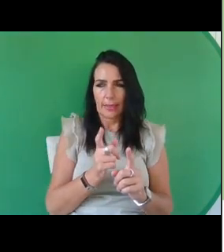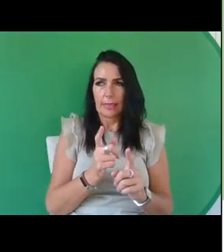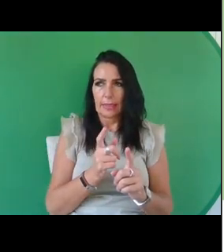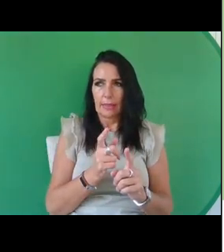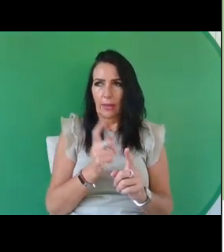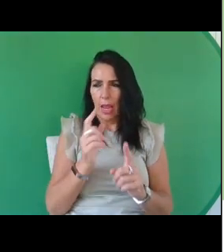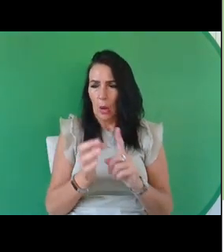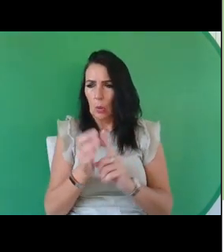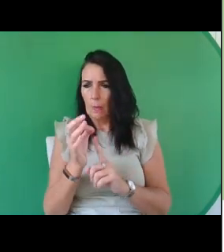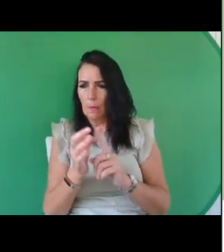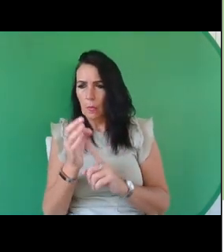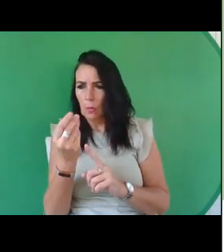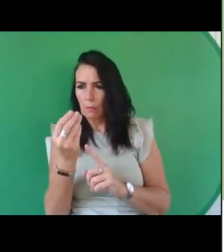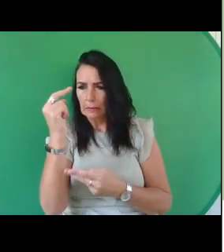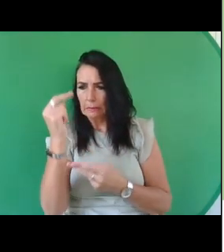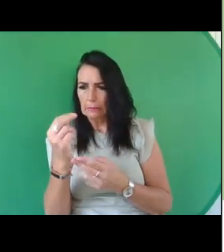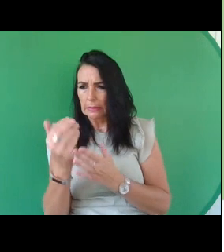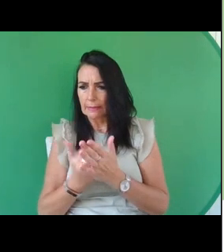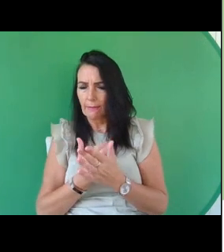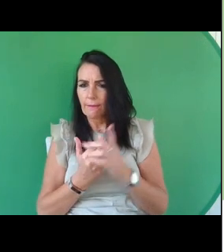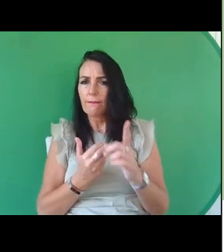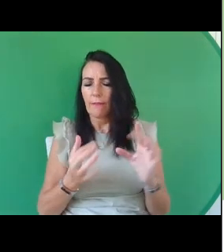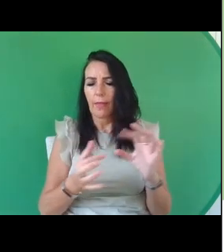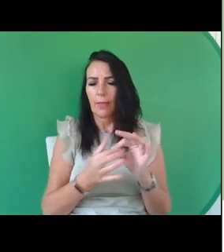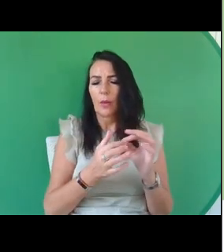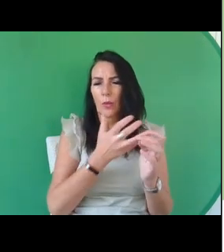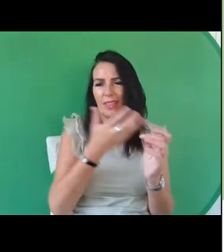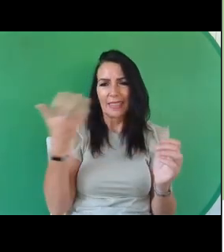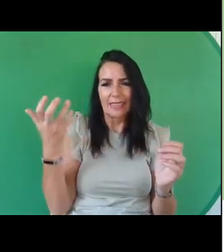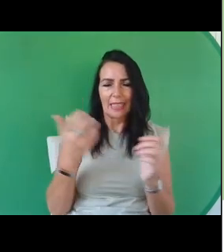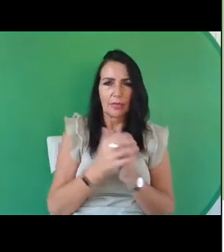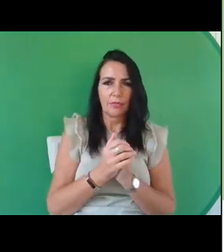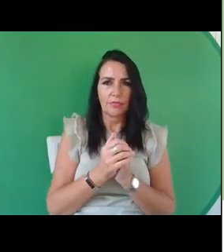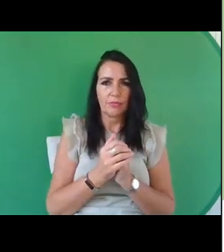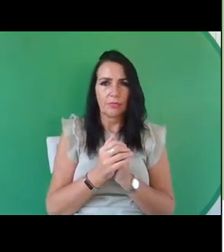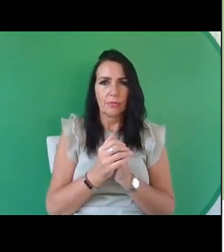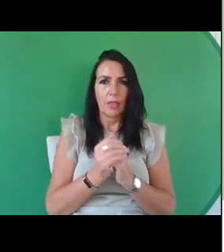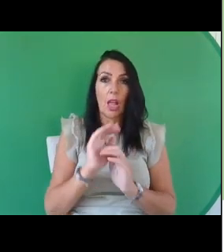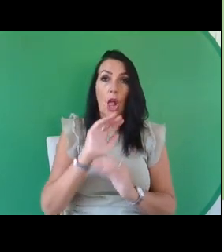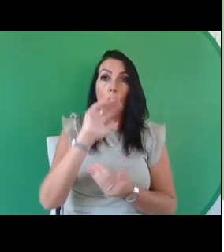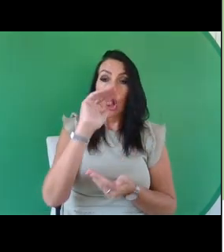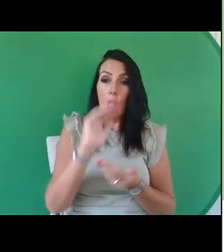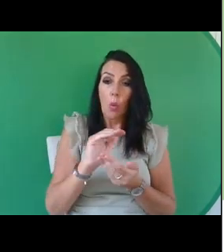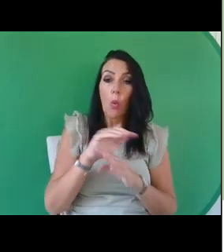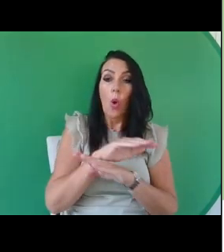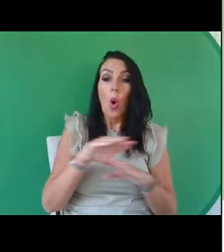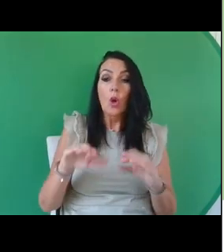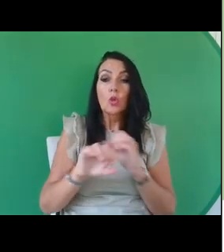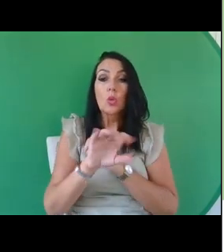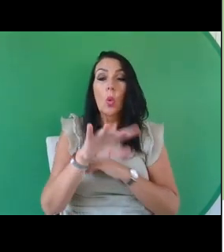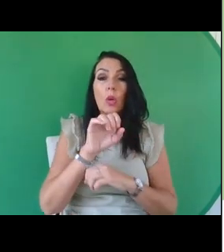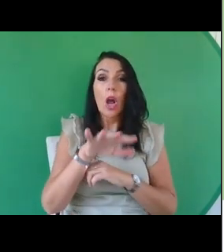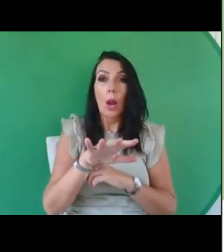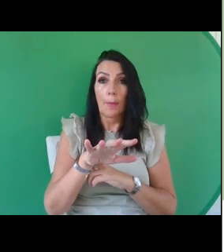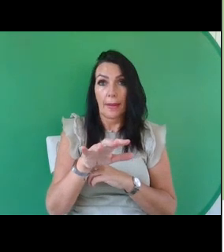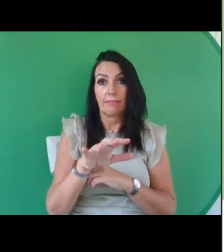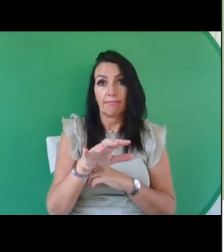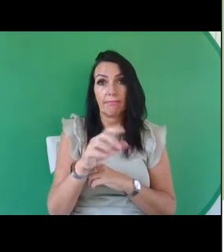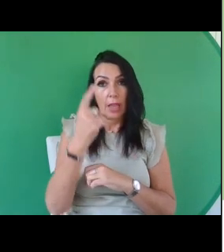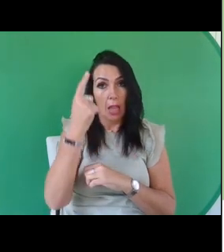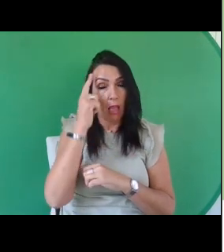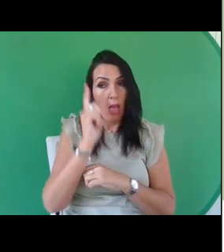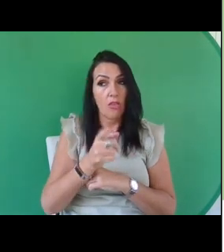to improve our home efficiency. Exploring the option of low or no carbon heating, like heat pumps, is therefore a key